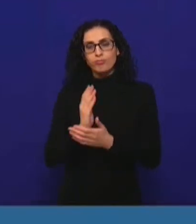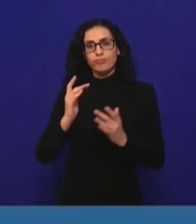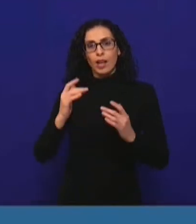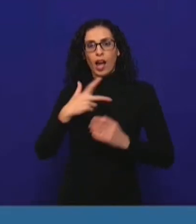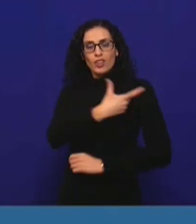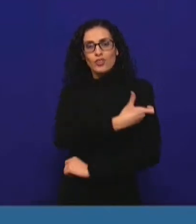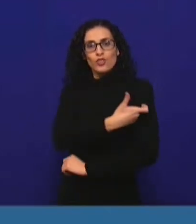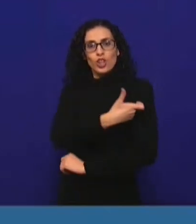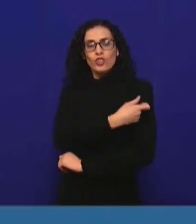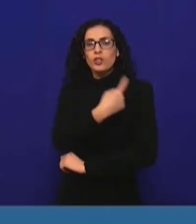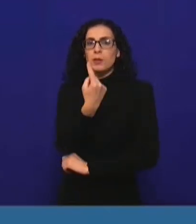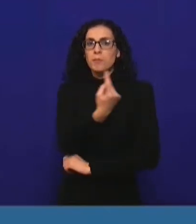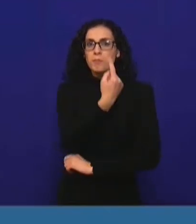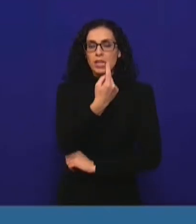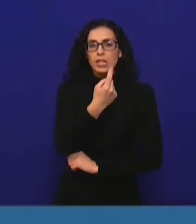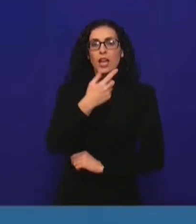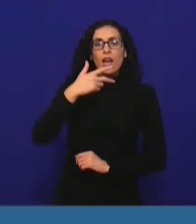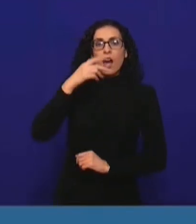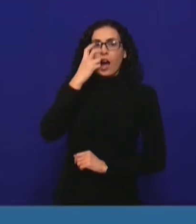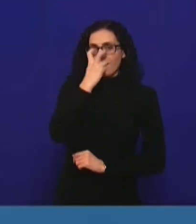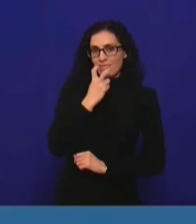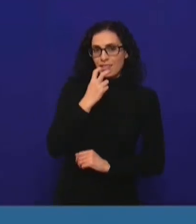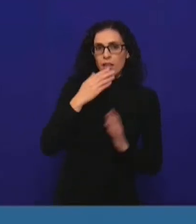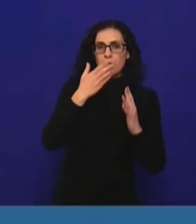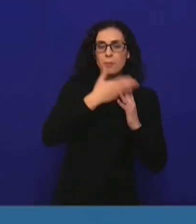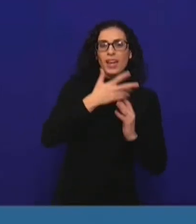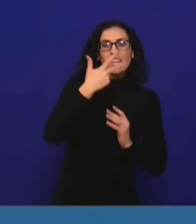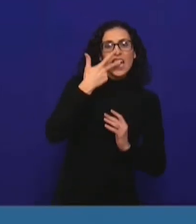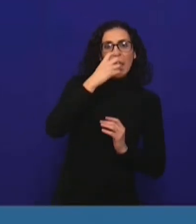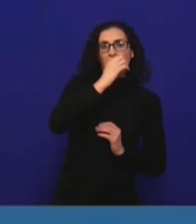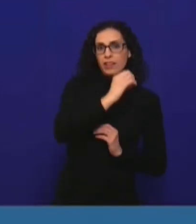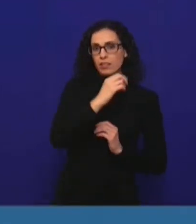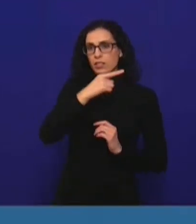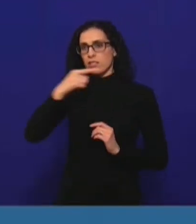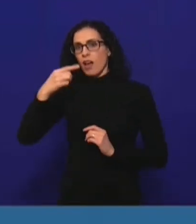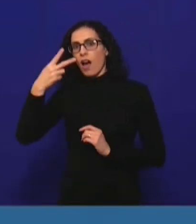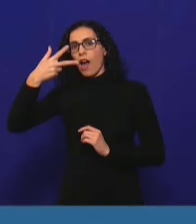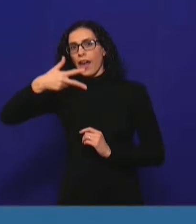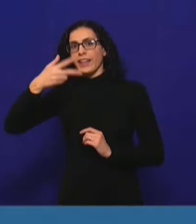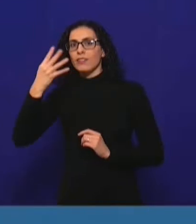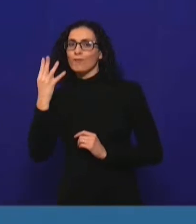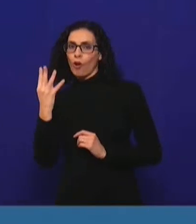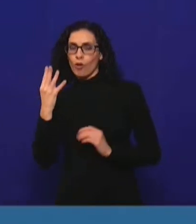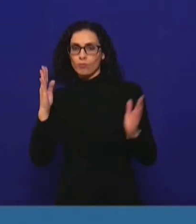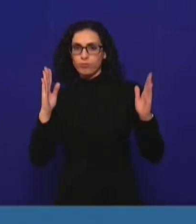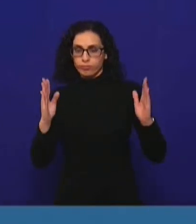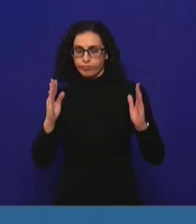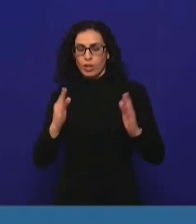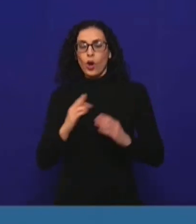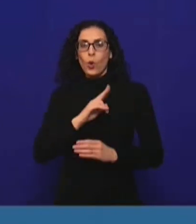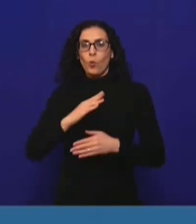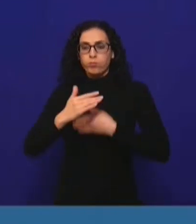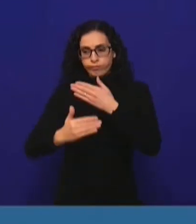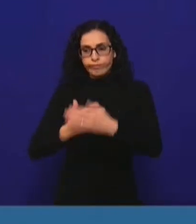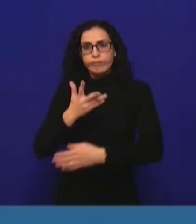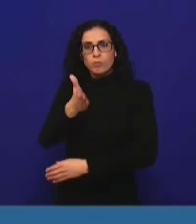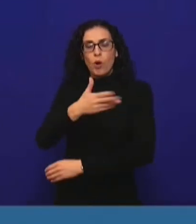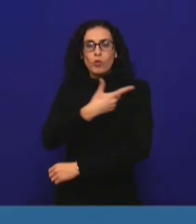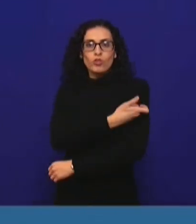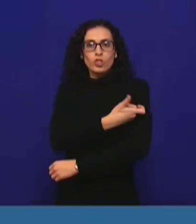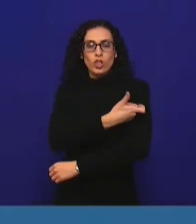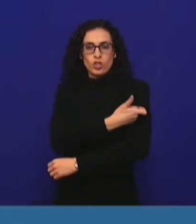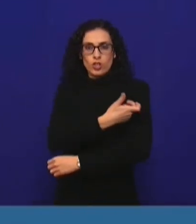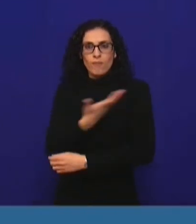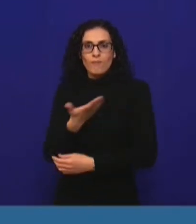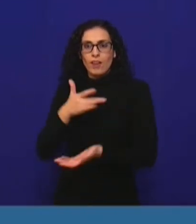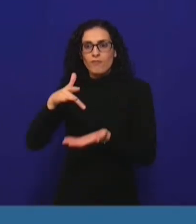ta' età bejn 80 u 84 sena li dawn ntbattilhom litra u bħalissa għaddejn bit-tilqim tagħhom fiċ-ċentri